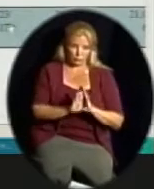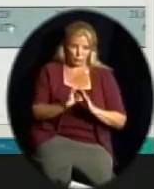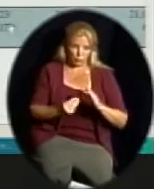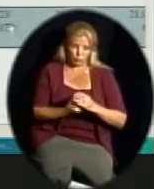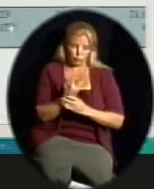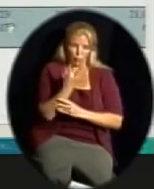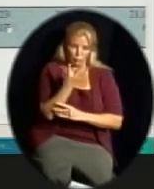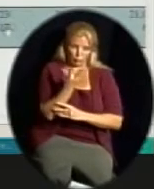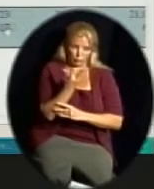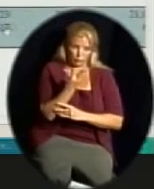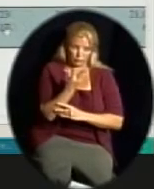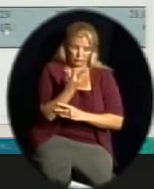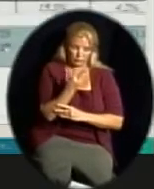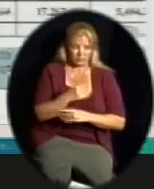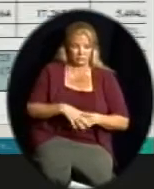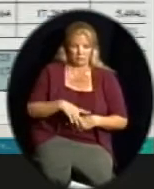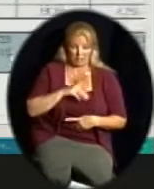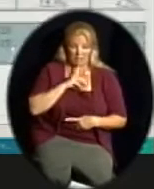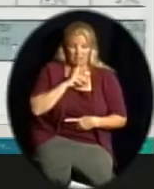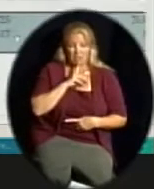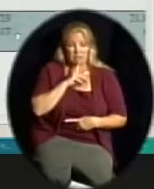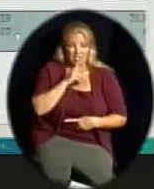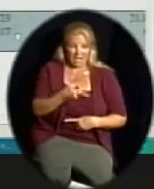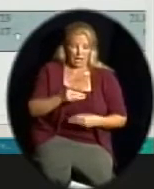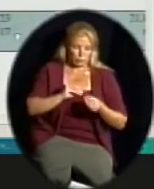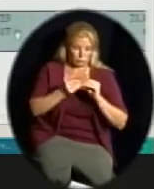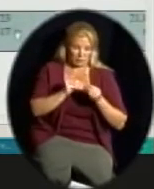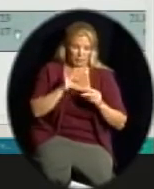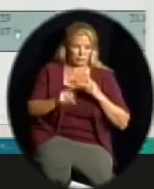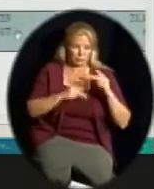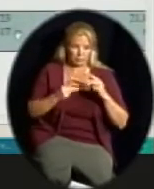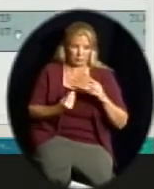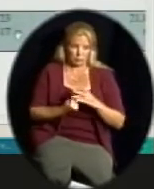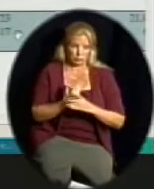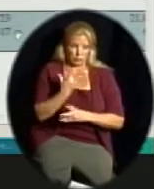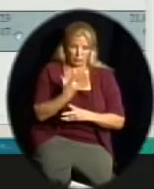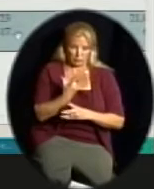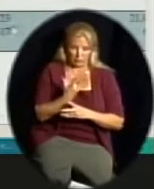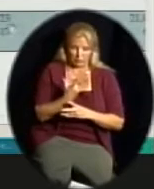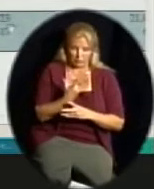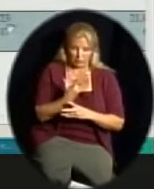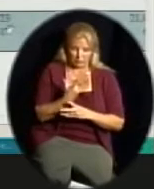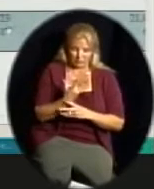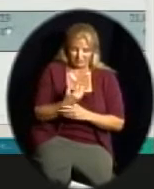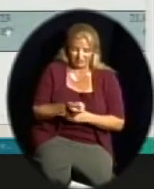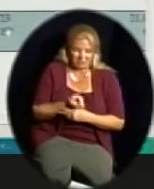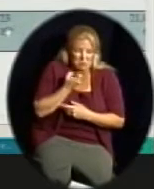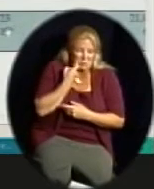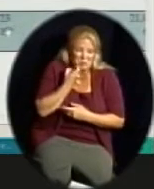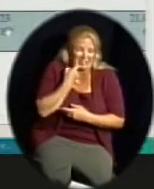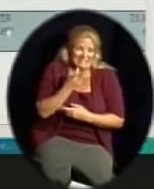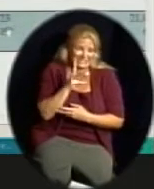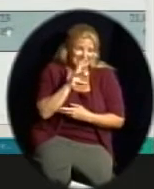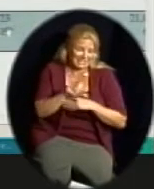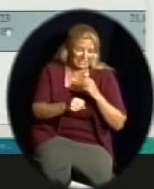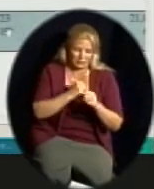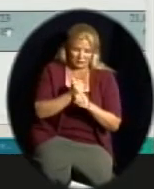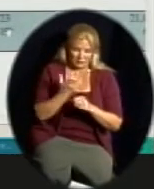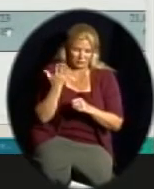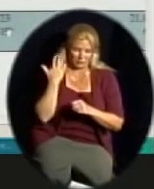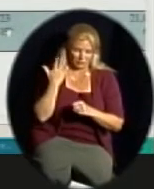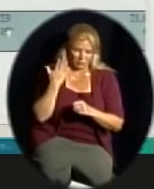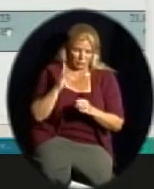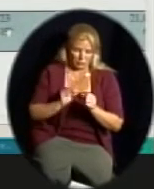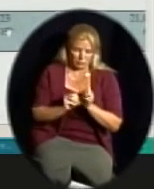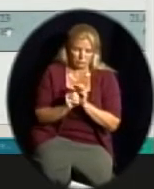numbers of enrollment growth, which is 417, just as few as 6 years ago. Lately, we're seeing in the range of